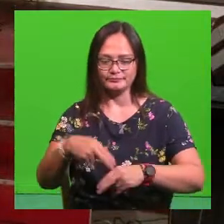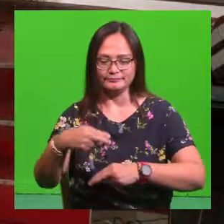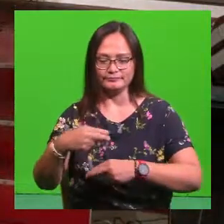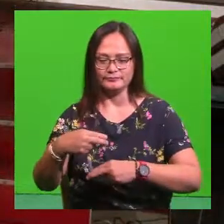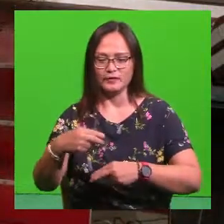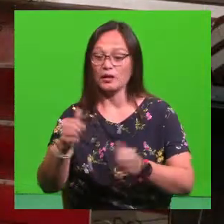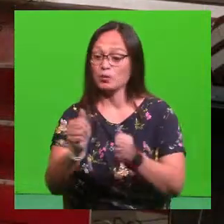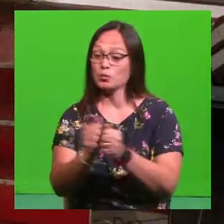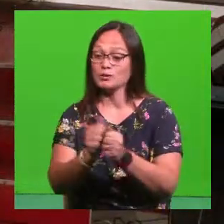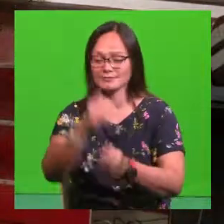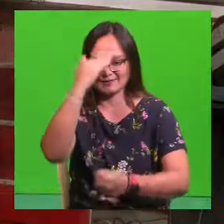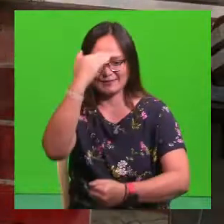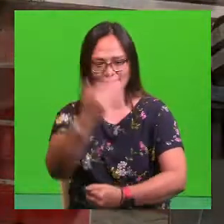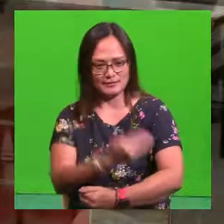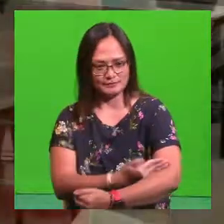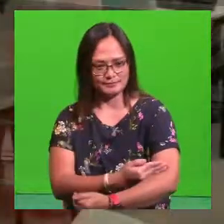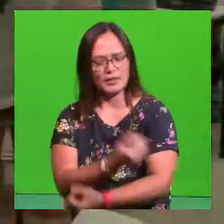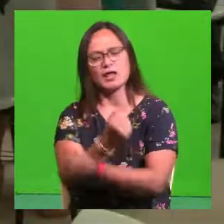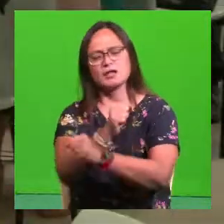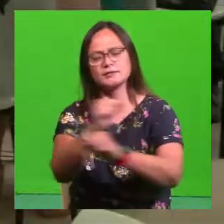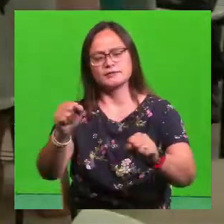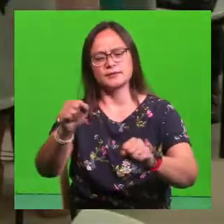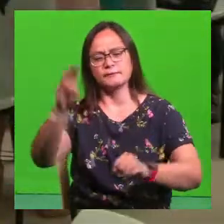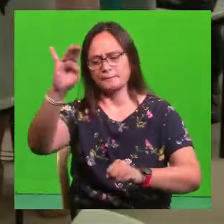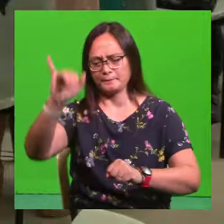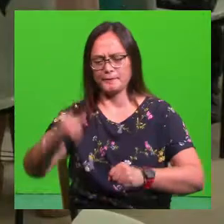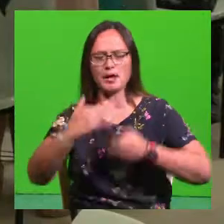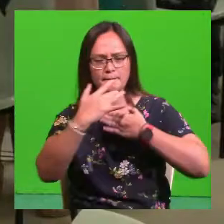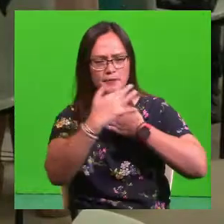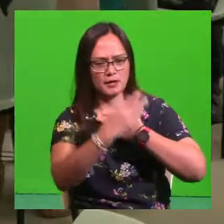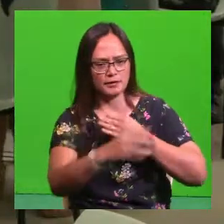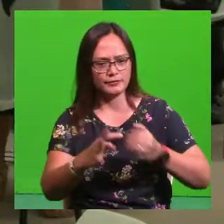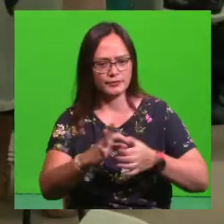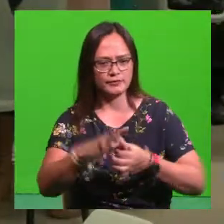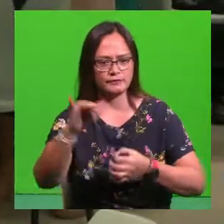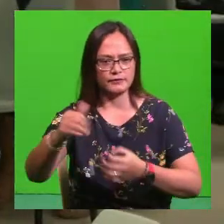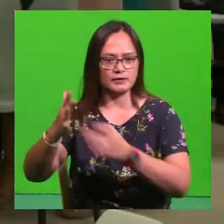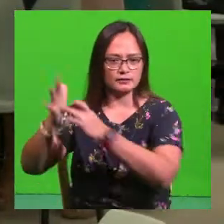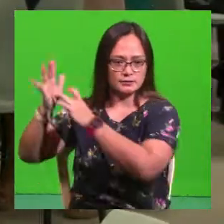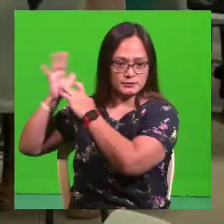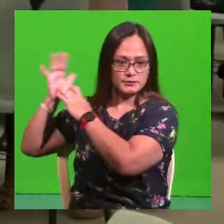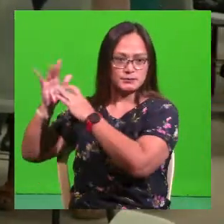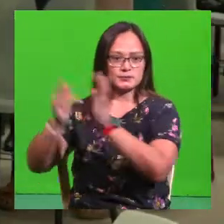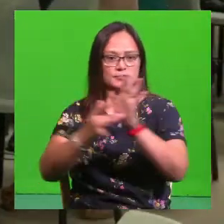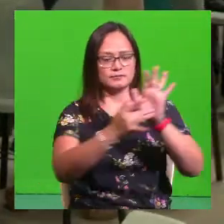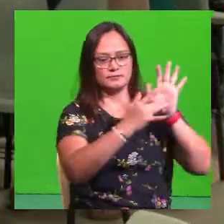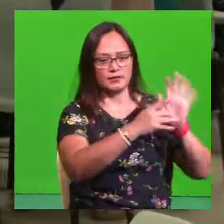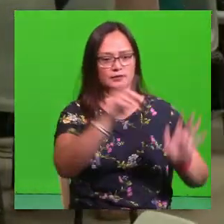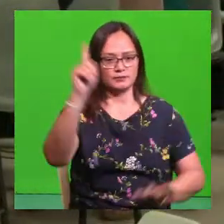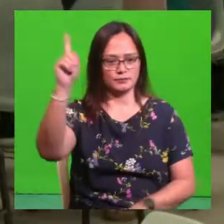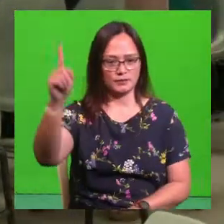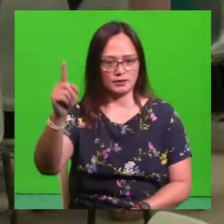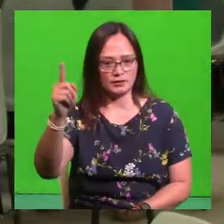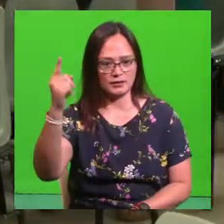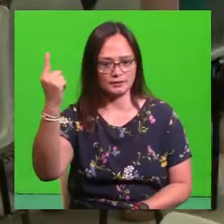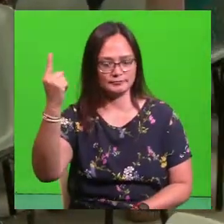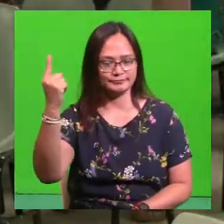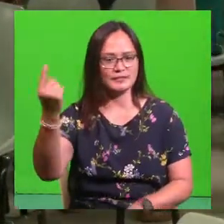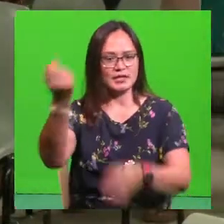Son. Saved by the blood of the crucified one. Declare it now.